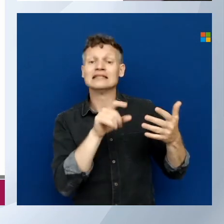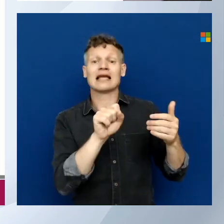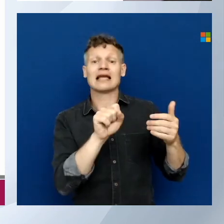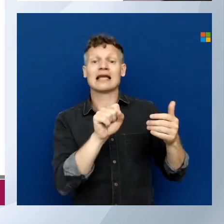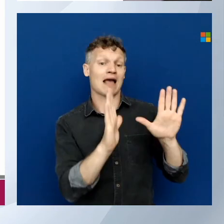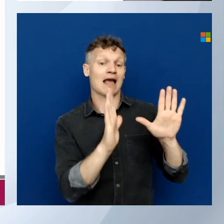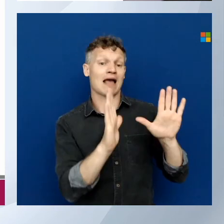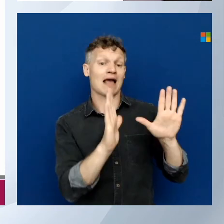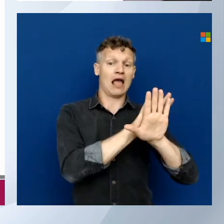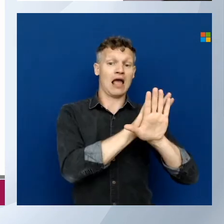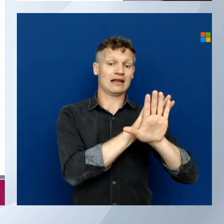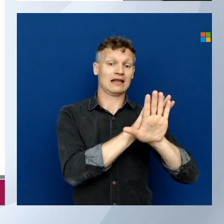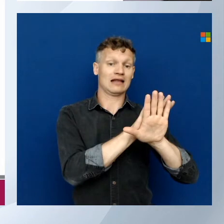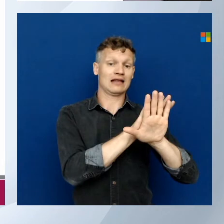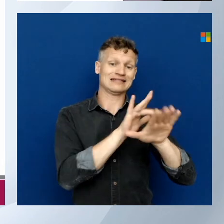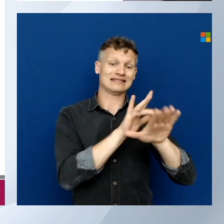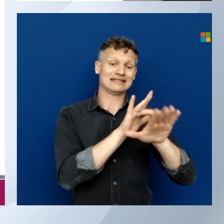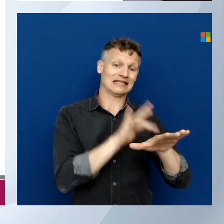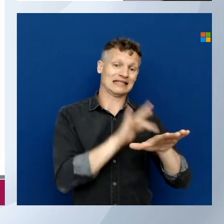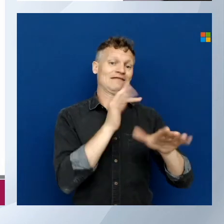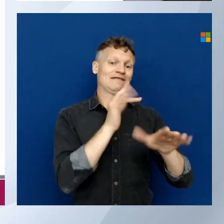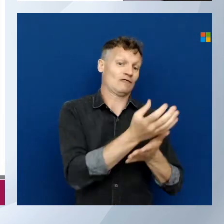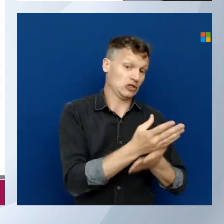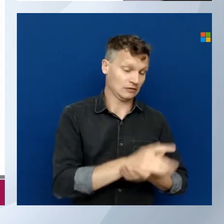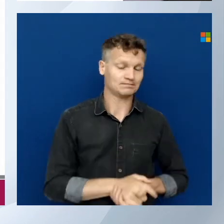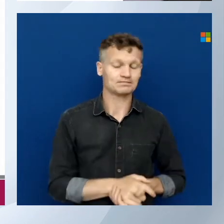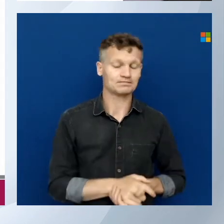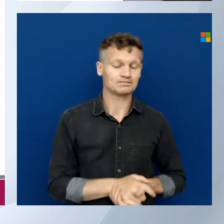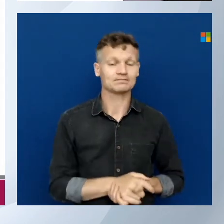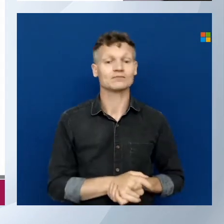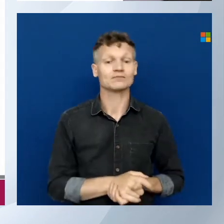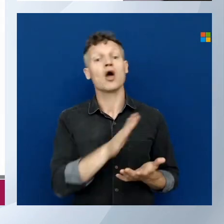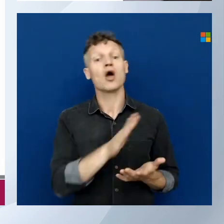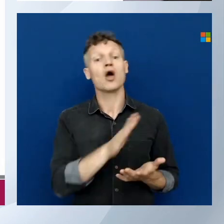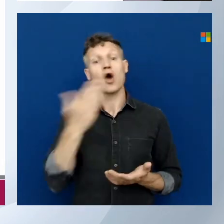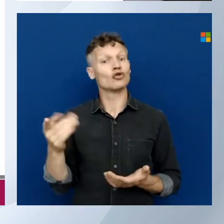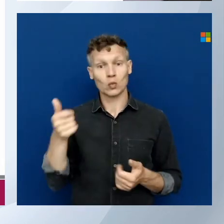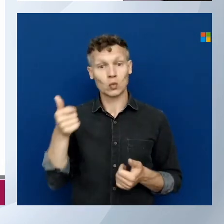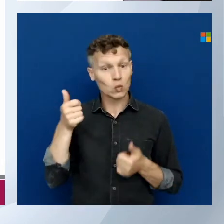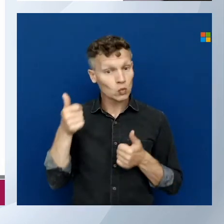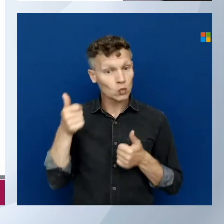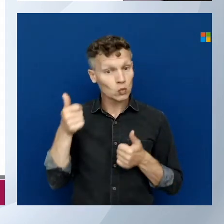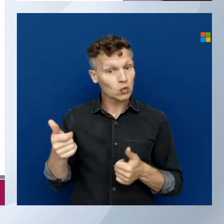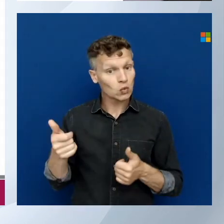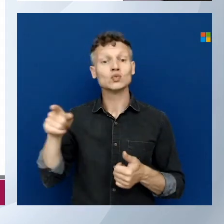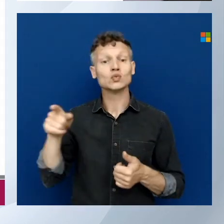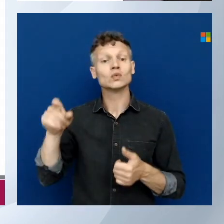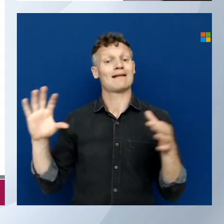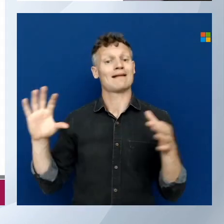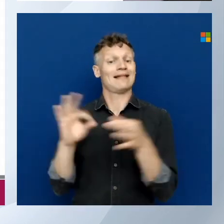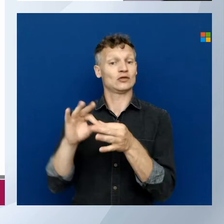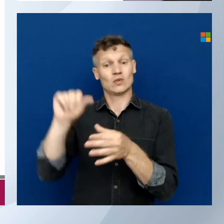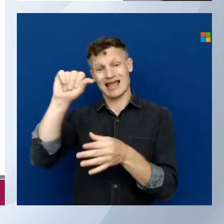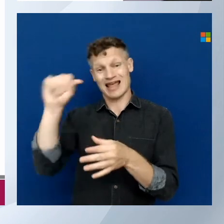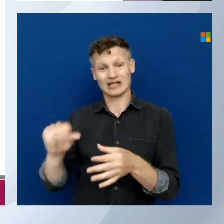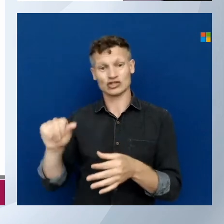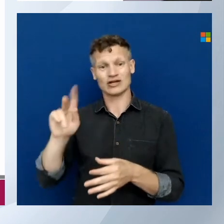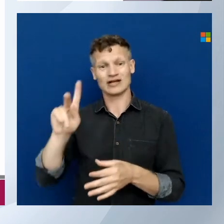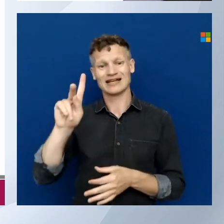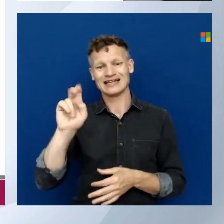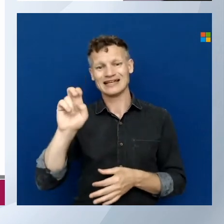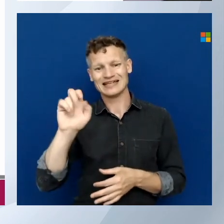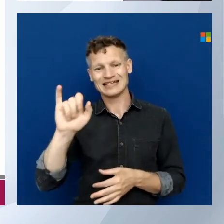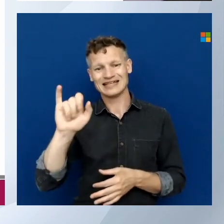see. But the other cool thing is that you can also link it to an Azure key vault. And that gives you an even